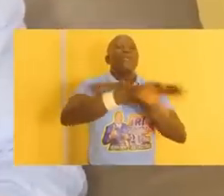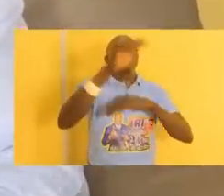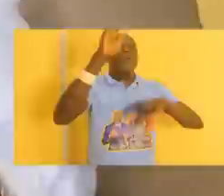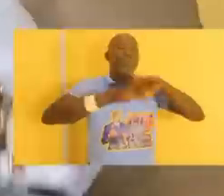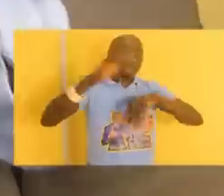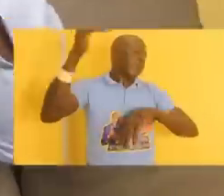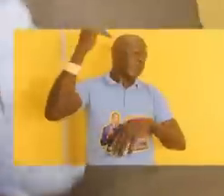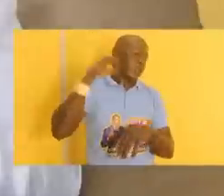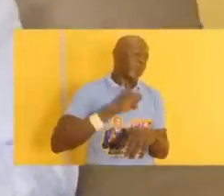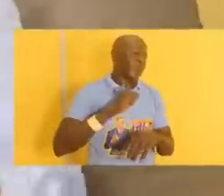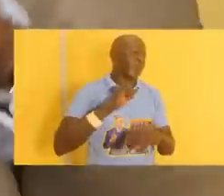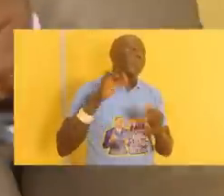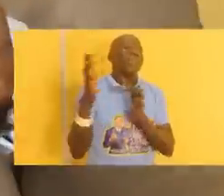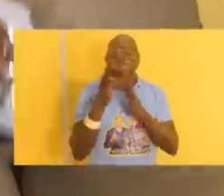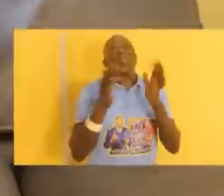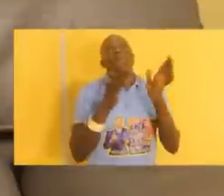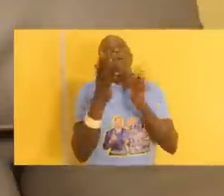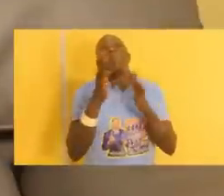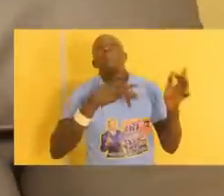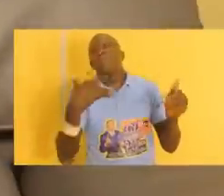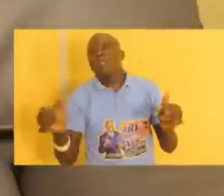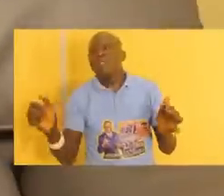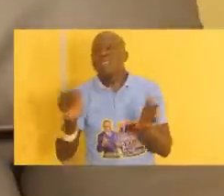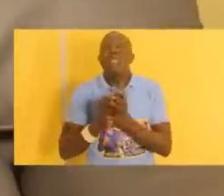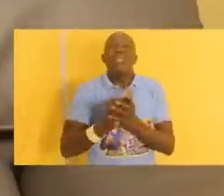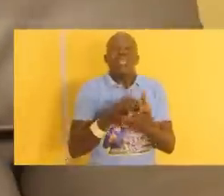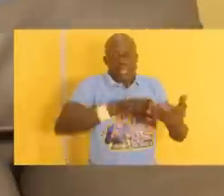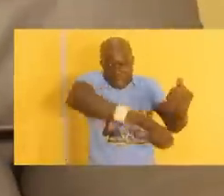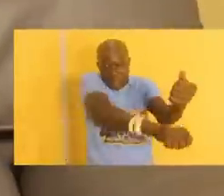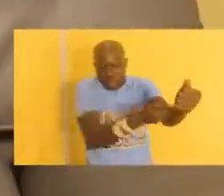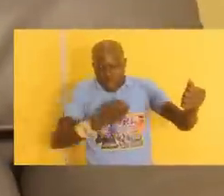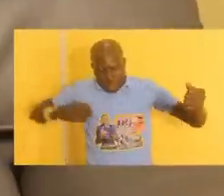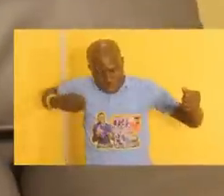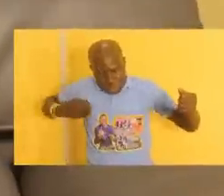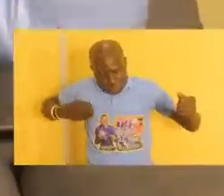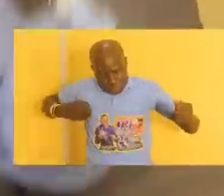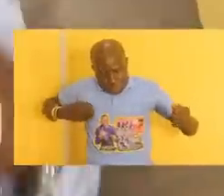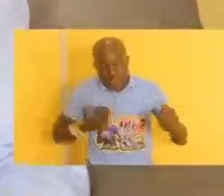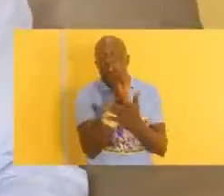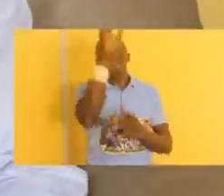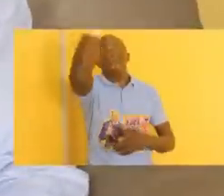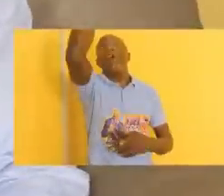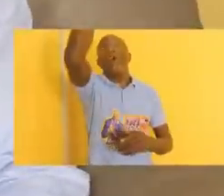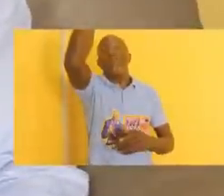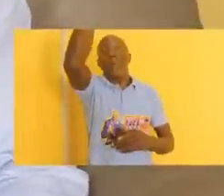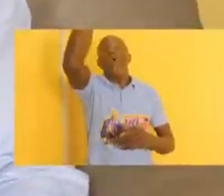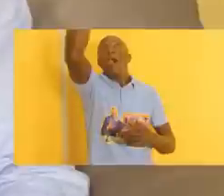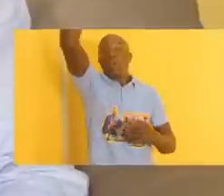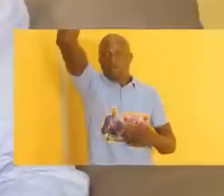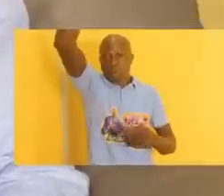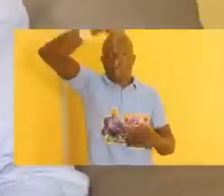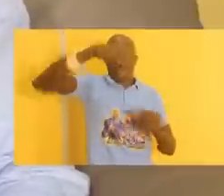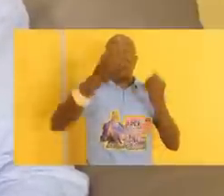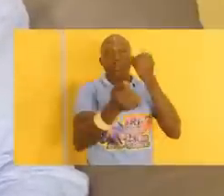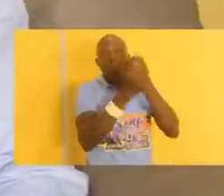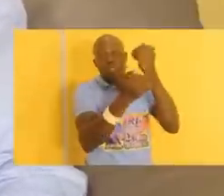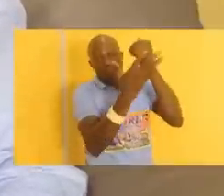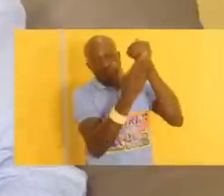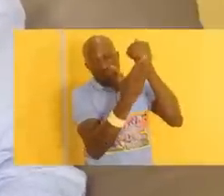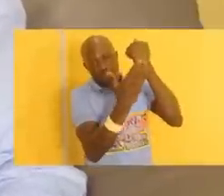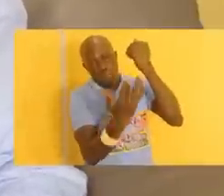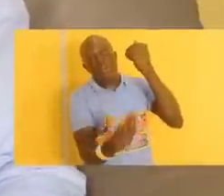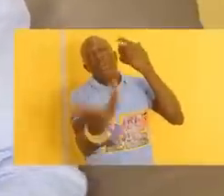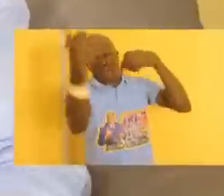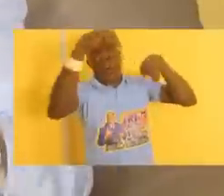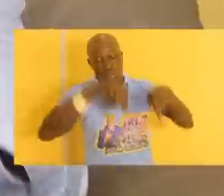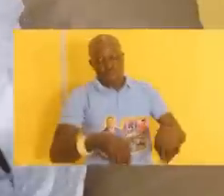bale. Came upon him. The Bible says, "It's a son." The sword of sword. Once God comes, he comes out